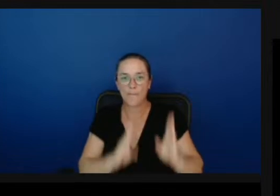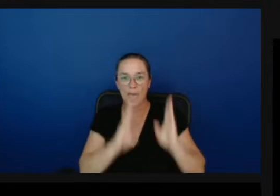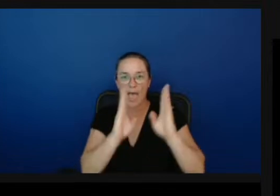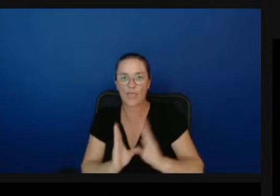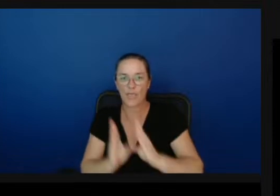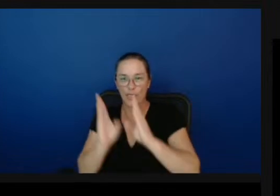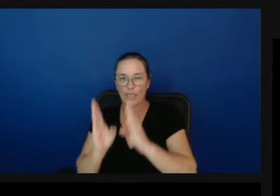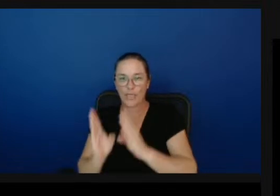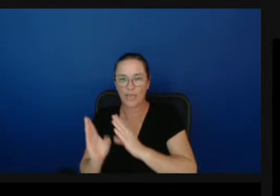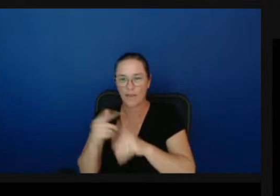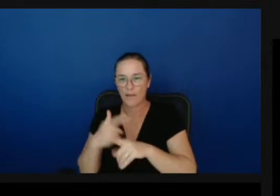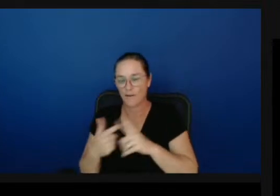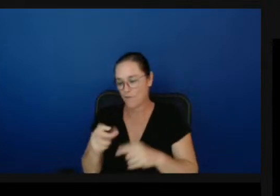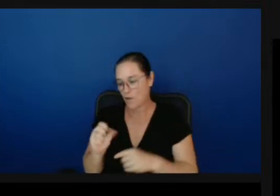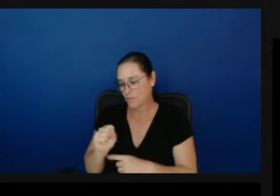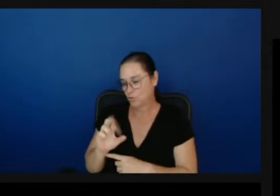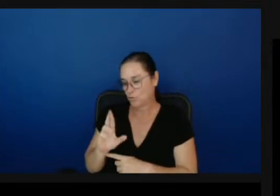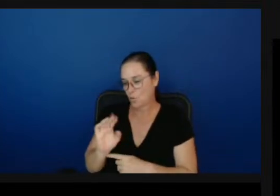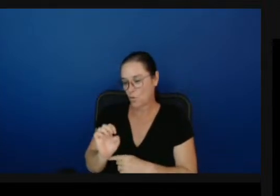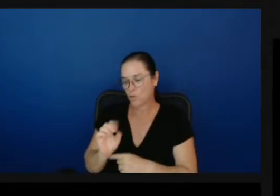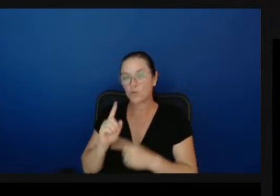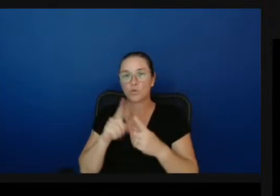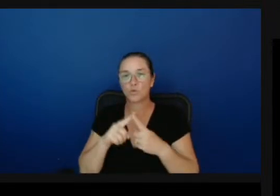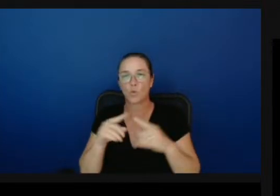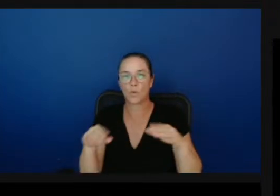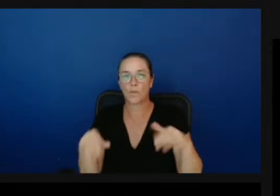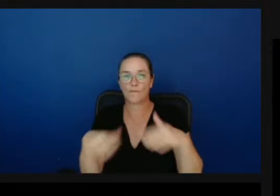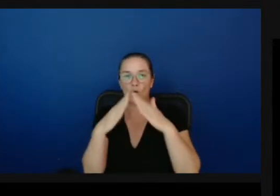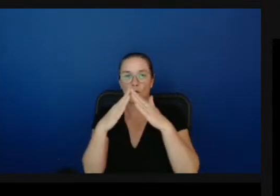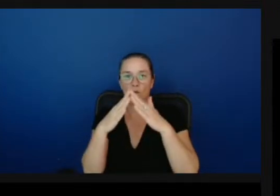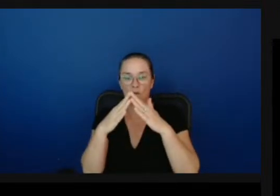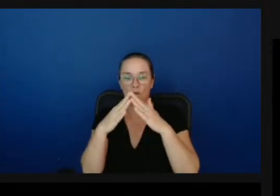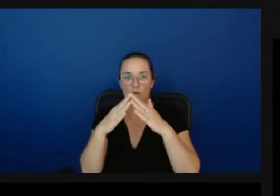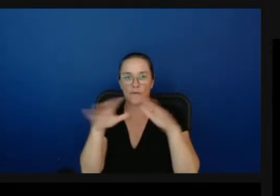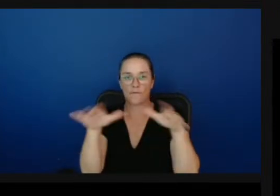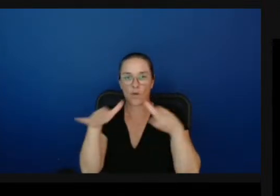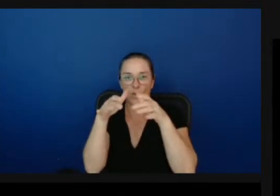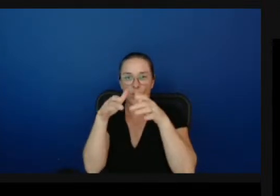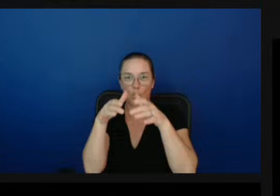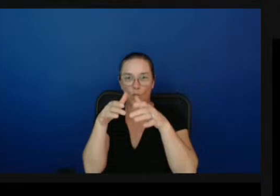the source into different parts of the volcano, right? So that's what we're really getting at.